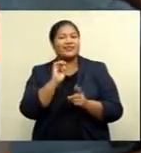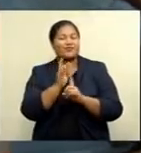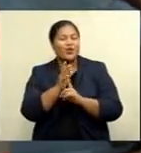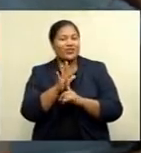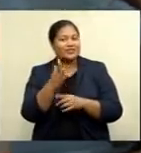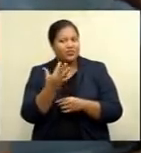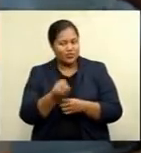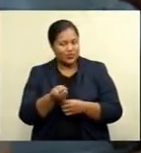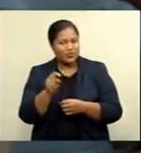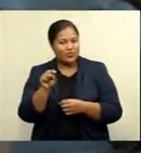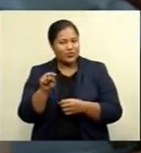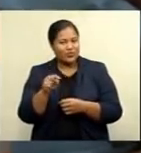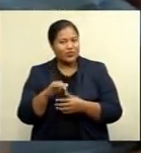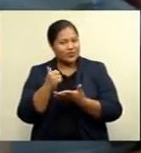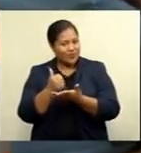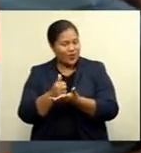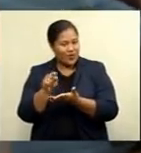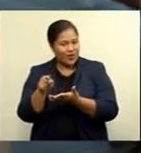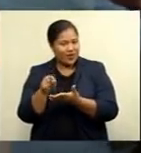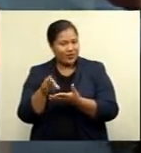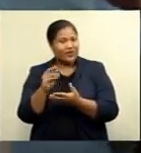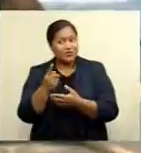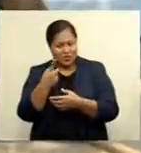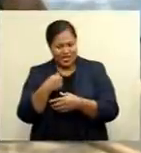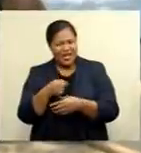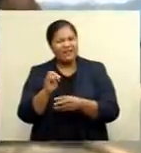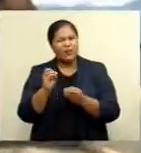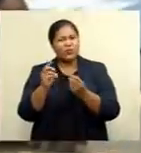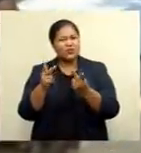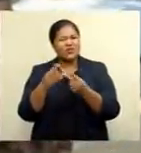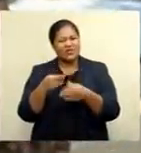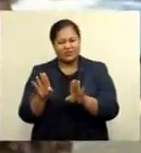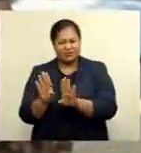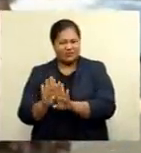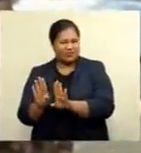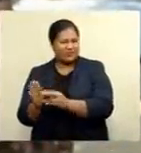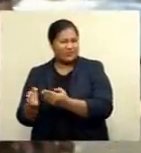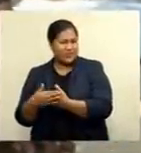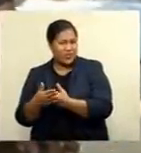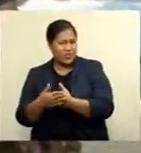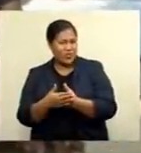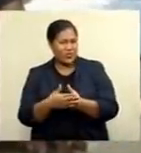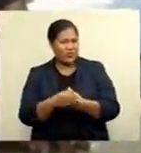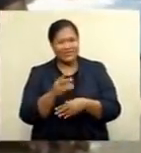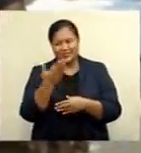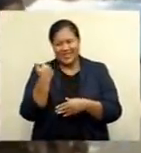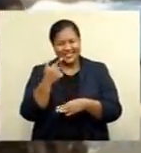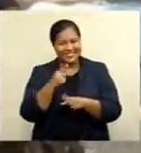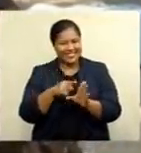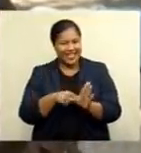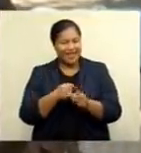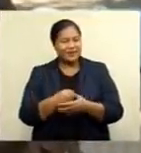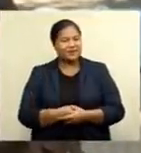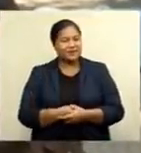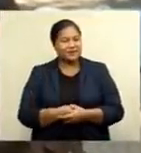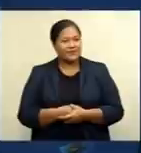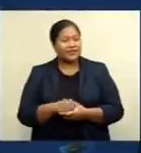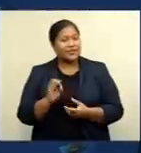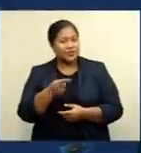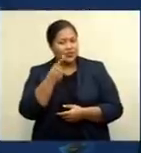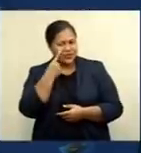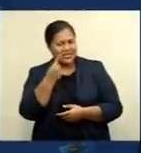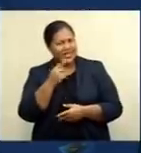to again unlock doors of opportunities that have been closed since last year. So we are pleased with what's happening in